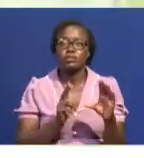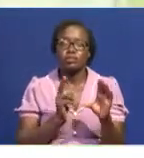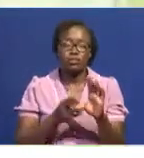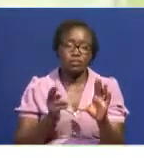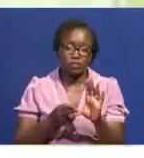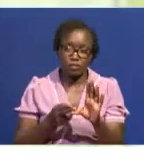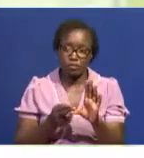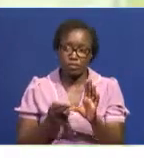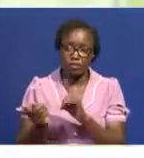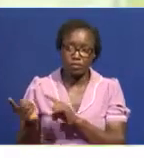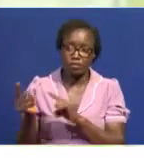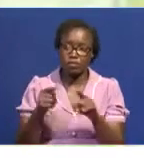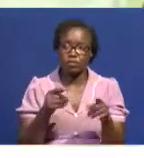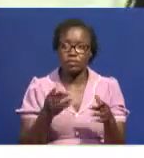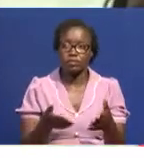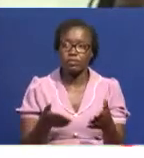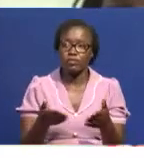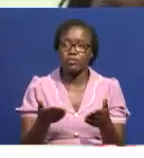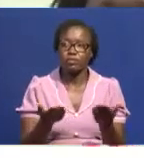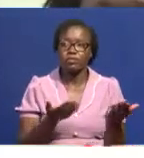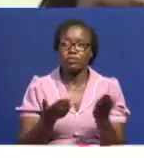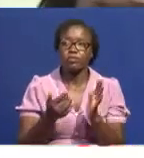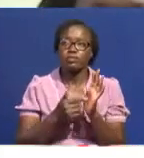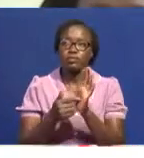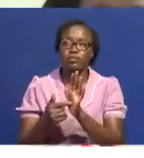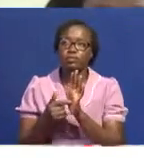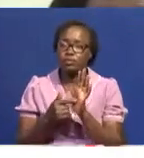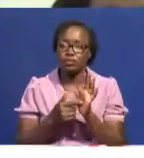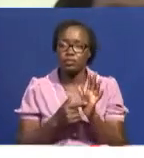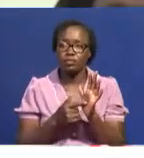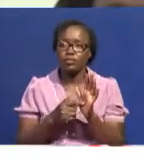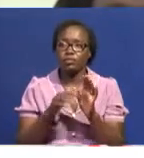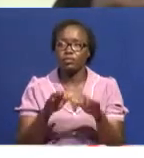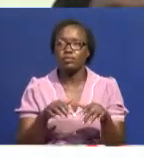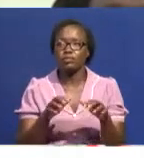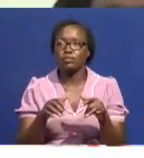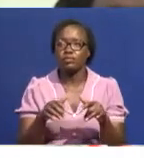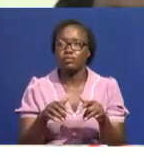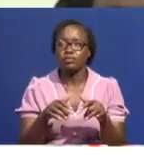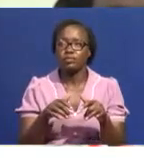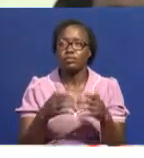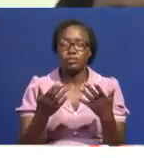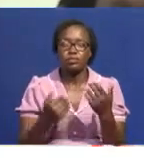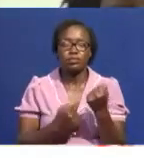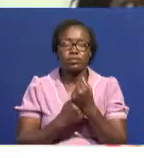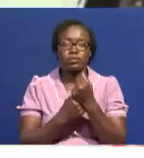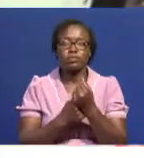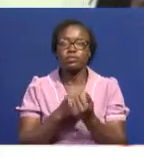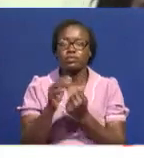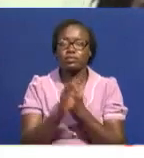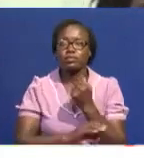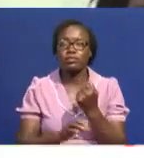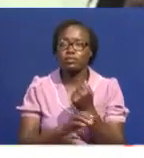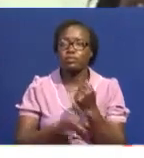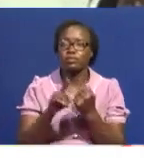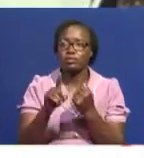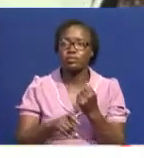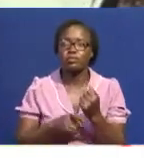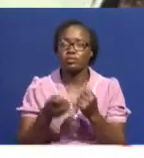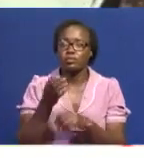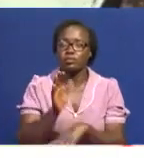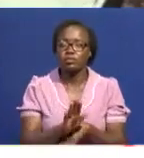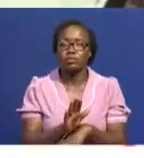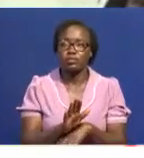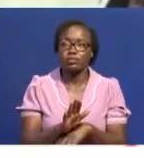to this trade fair is that agriculture is the backbone of our country, and we really need to go back